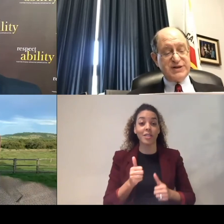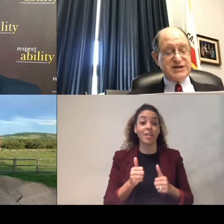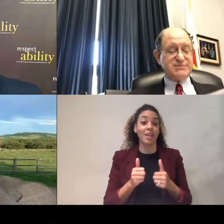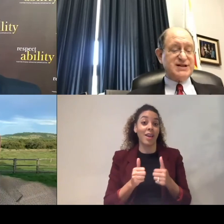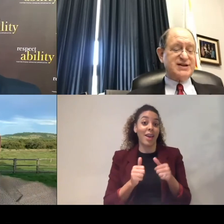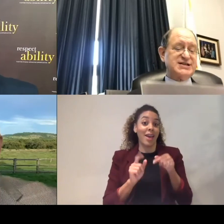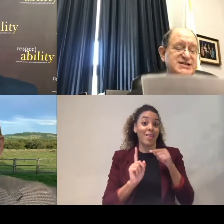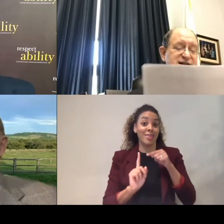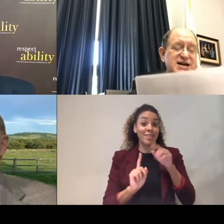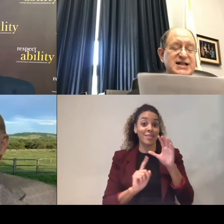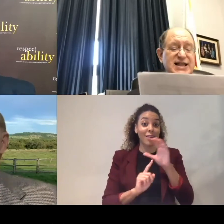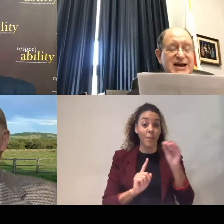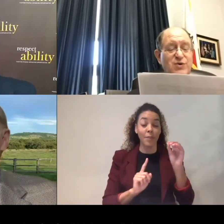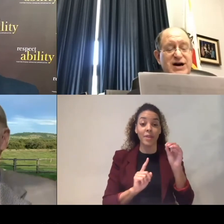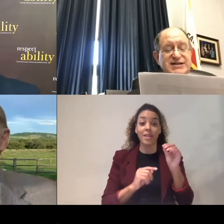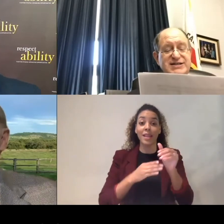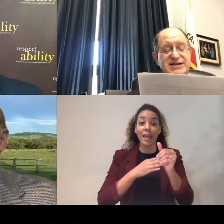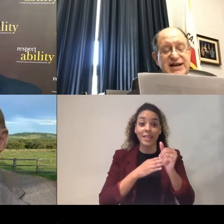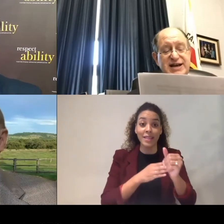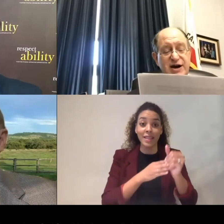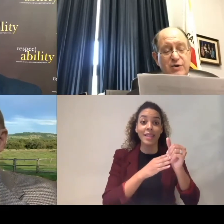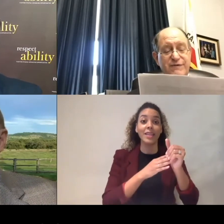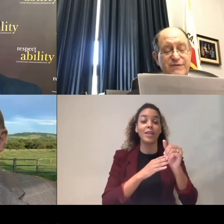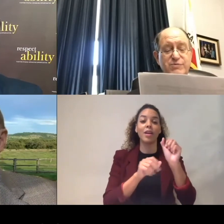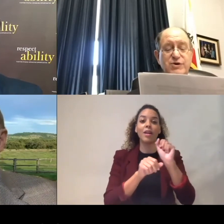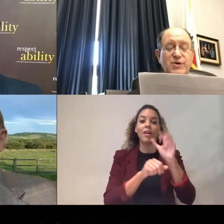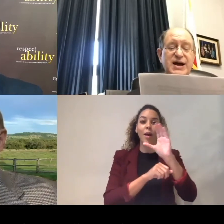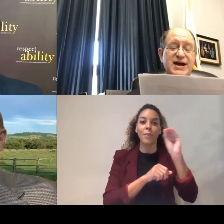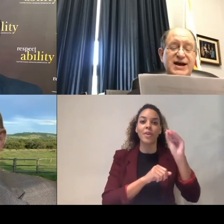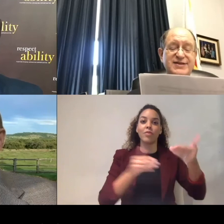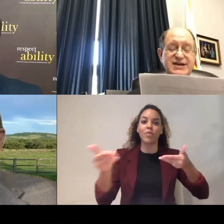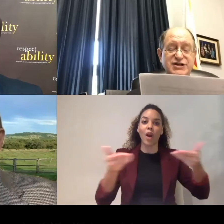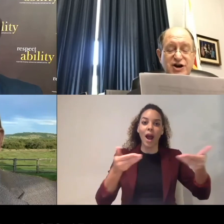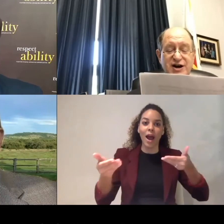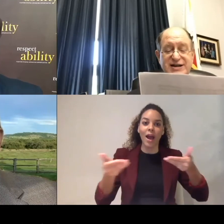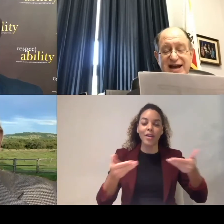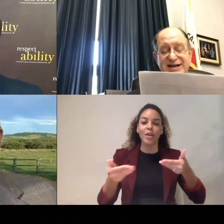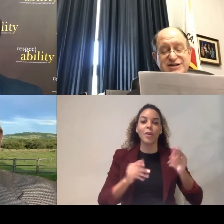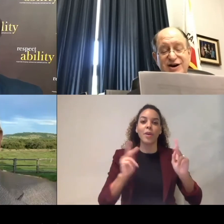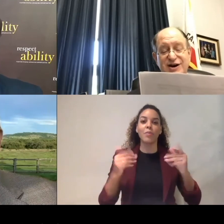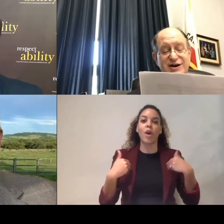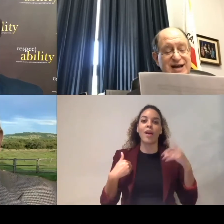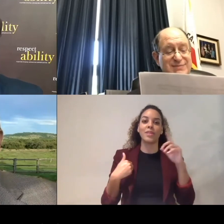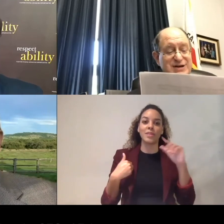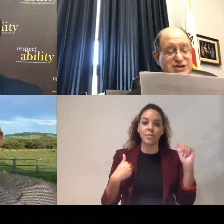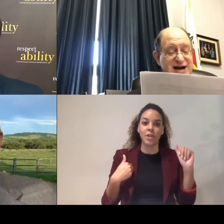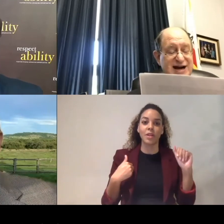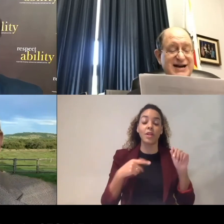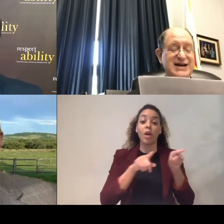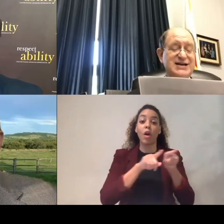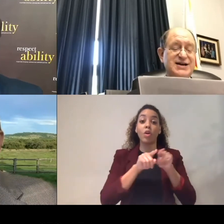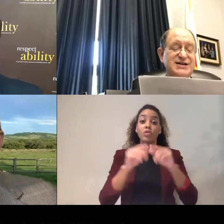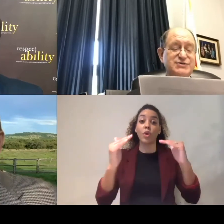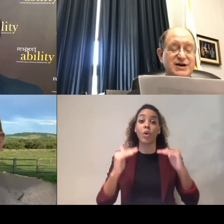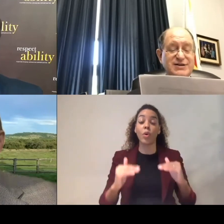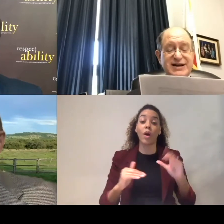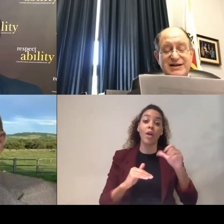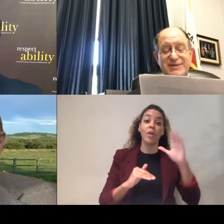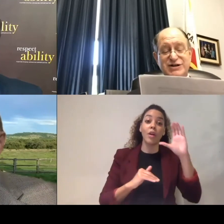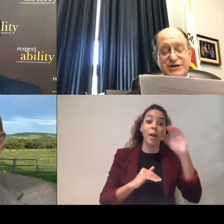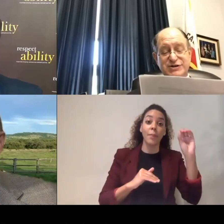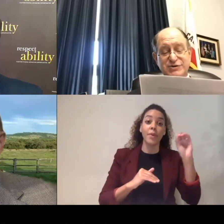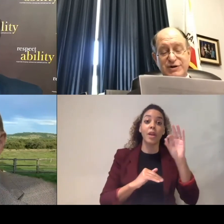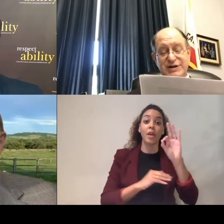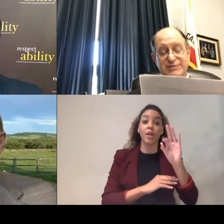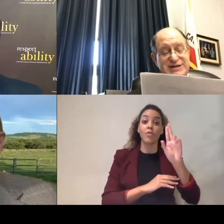with disabilities. Likewise, the CEO of FUBU and the Shark Tank star Damon John struggled in